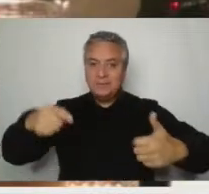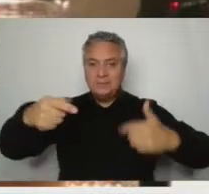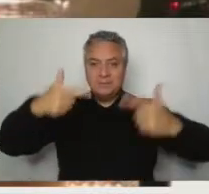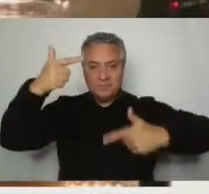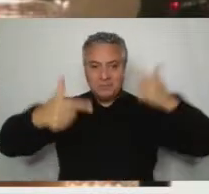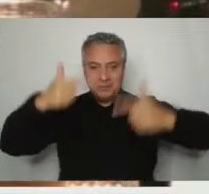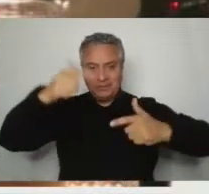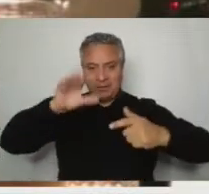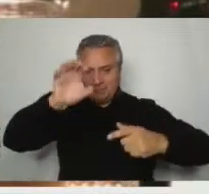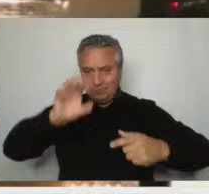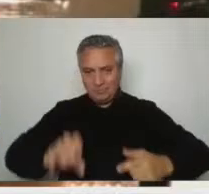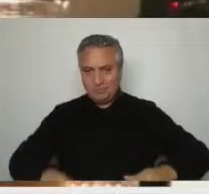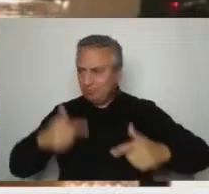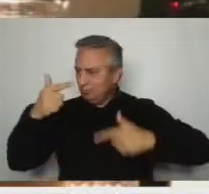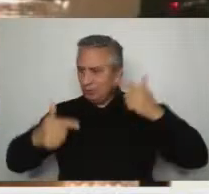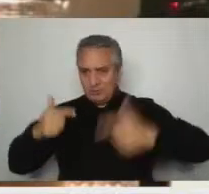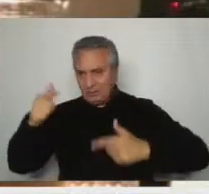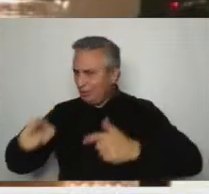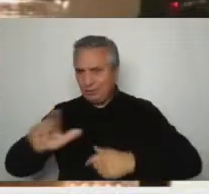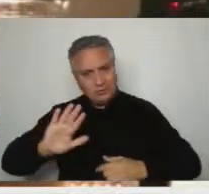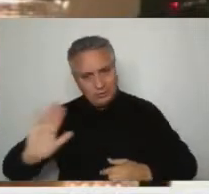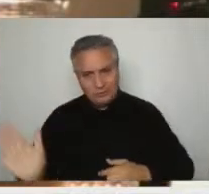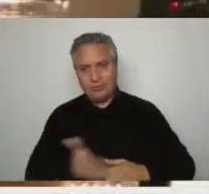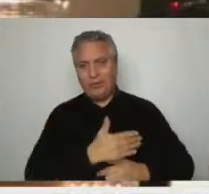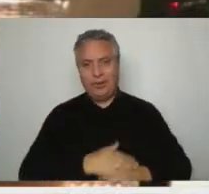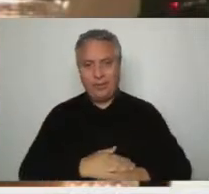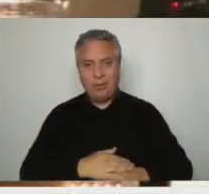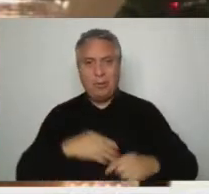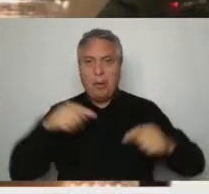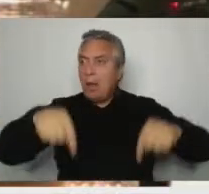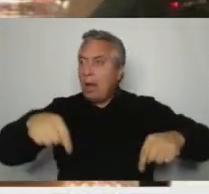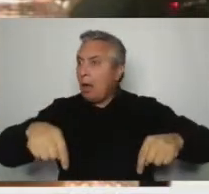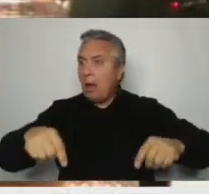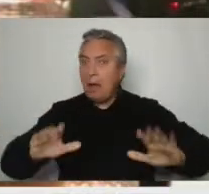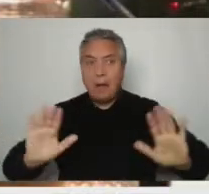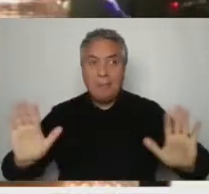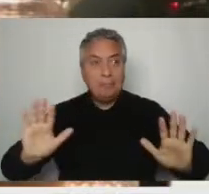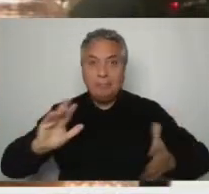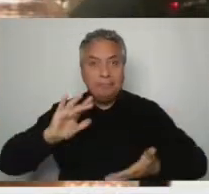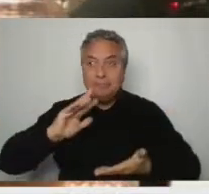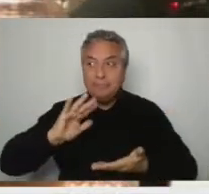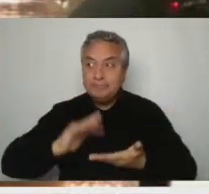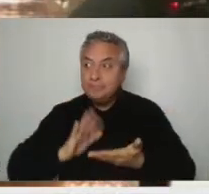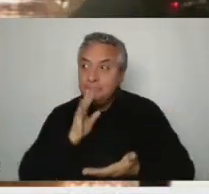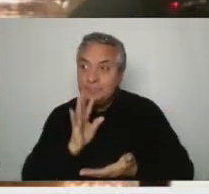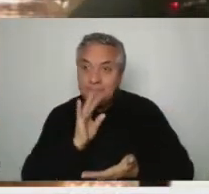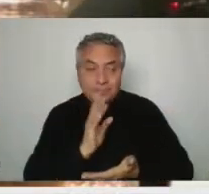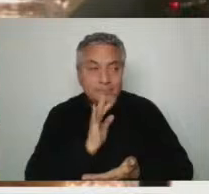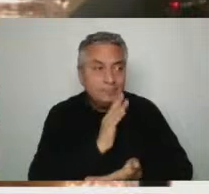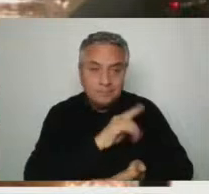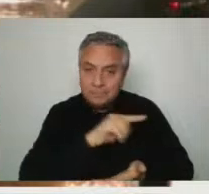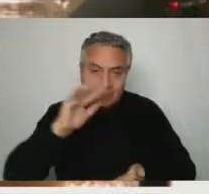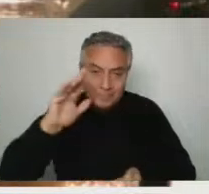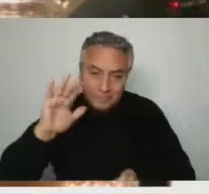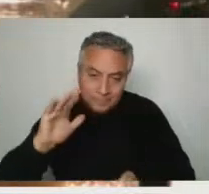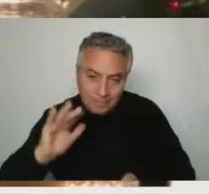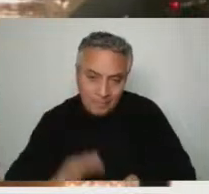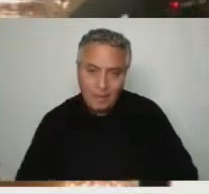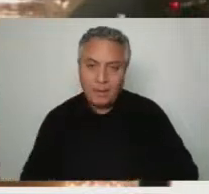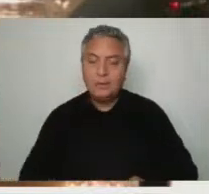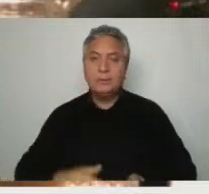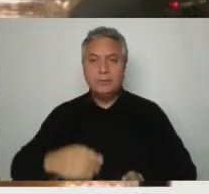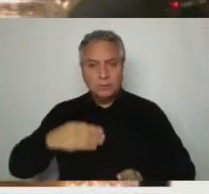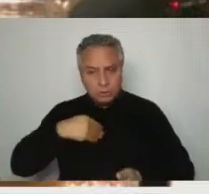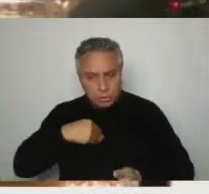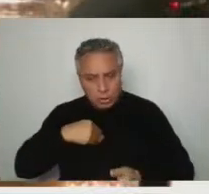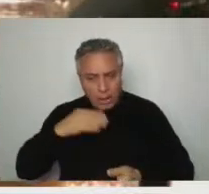health as an element of all policies, and we no longer really talk about that anymore. So let's